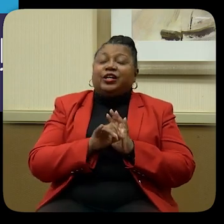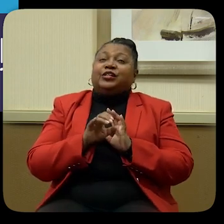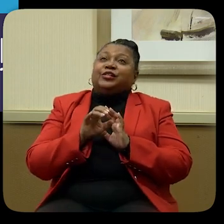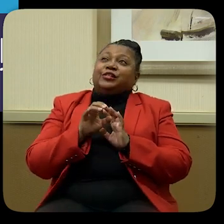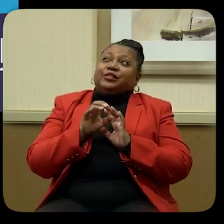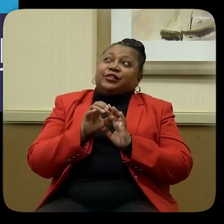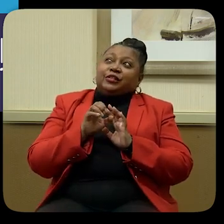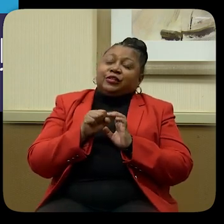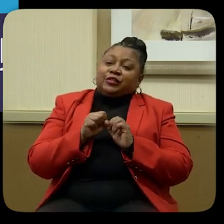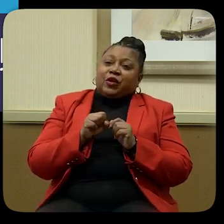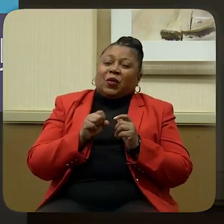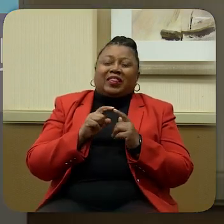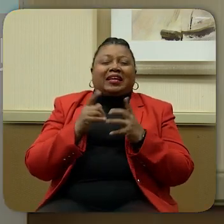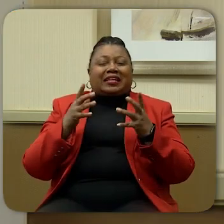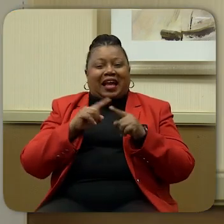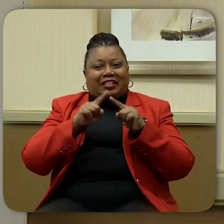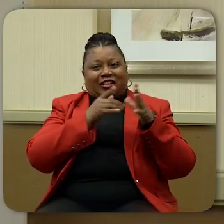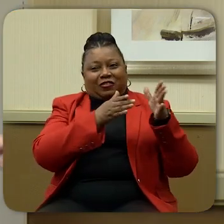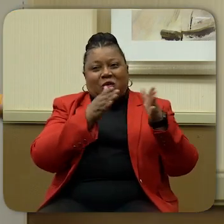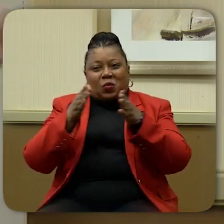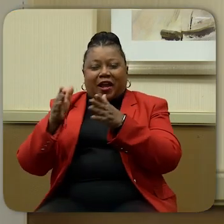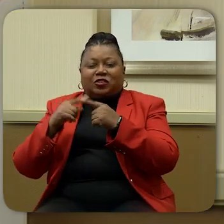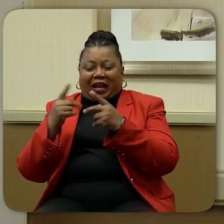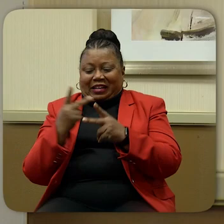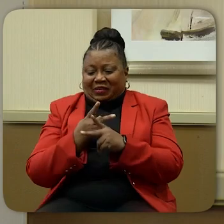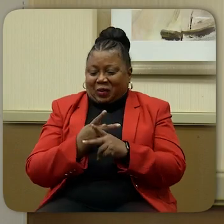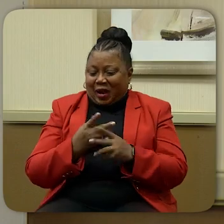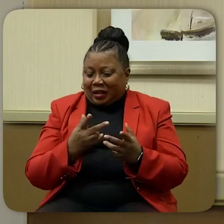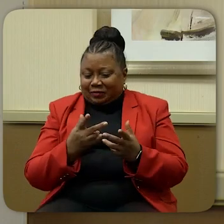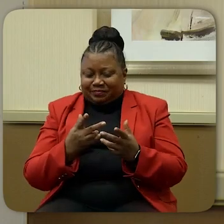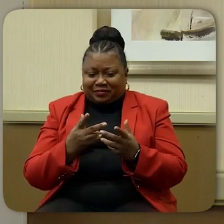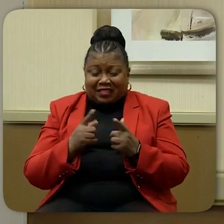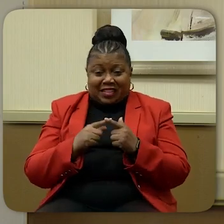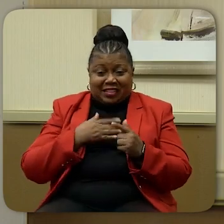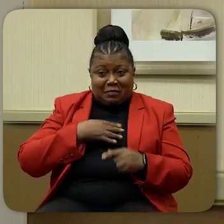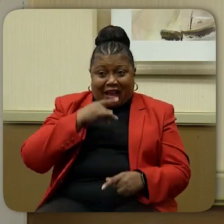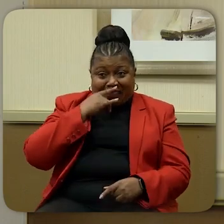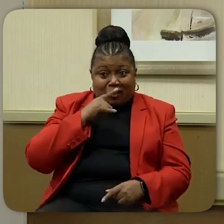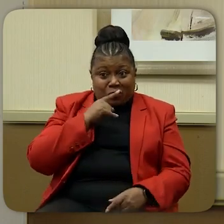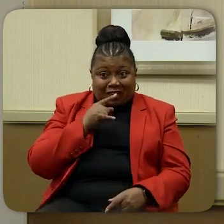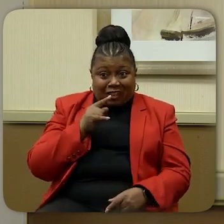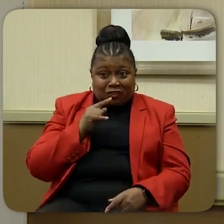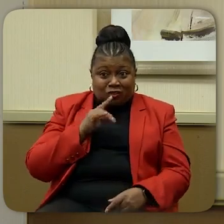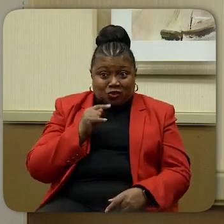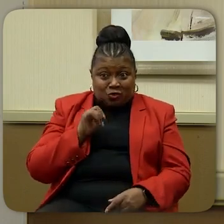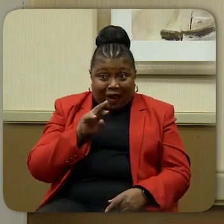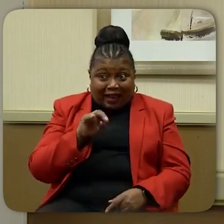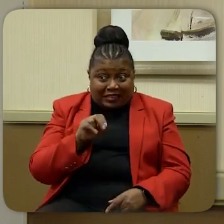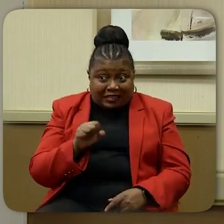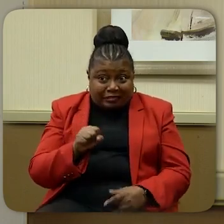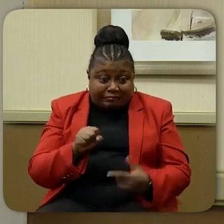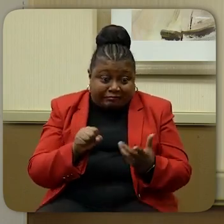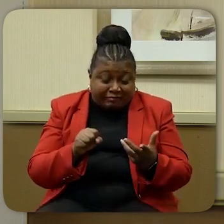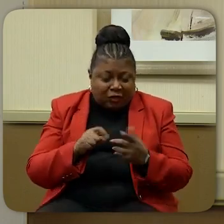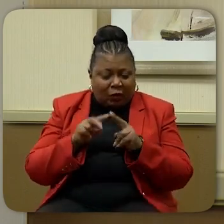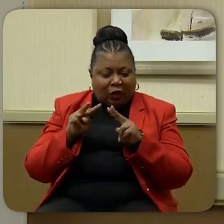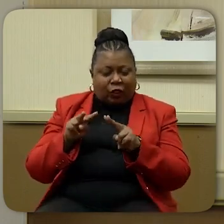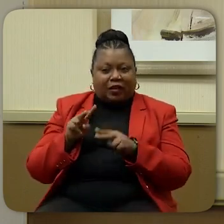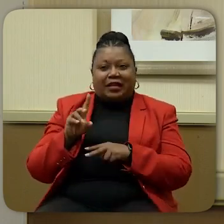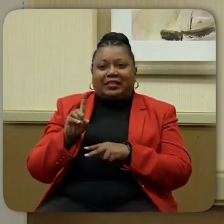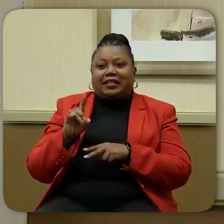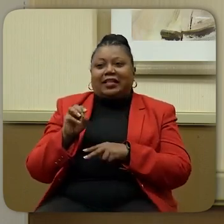so there's lots of different ways to try and figure out, is my kid really trans? If we look at